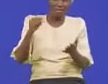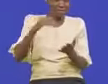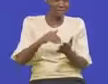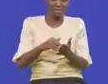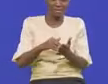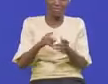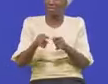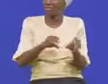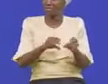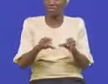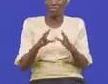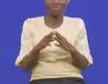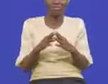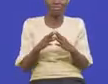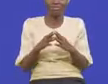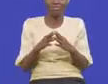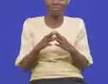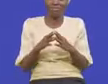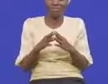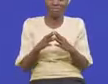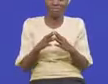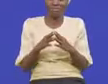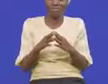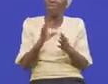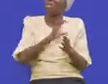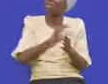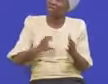Vɔsa bubu aɖeke megali mawɔ o.